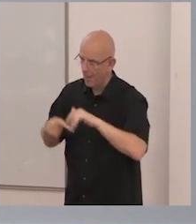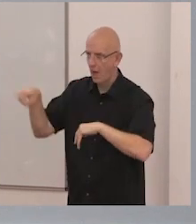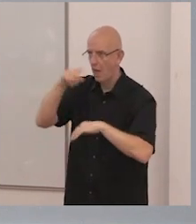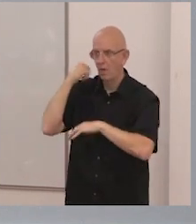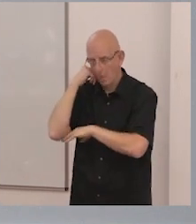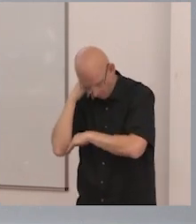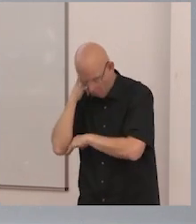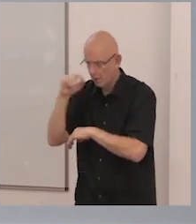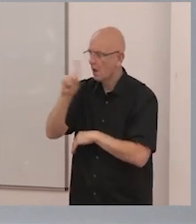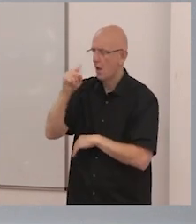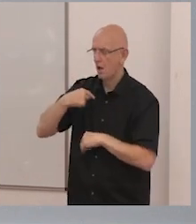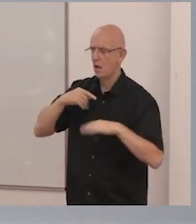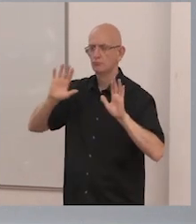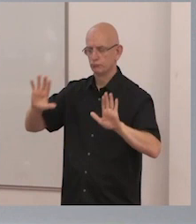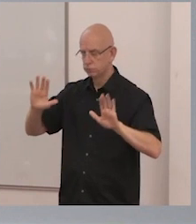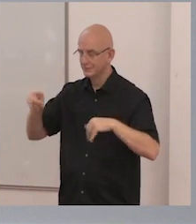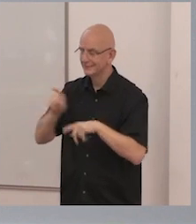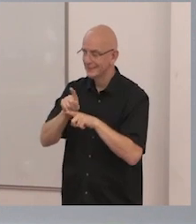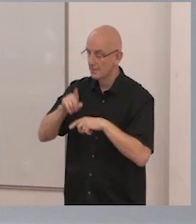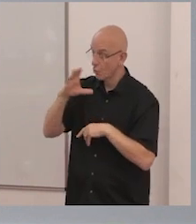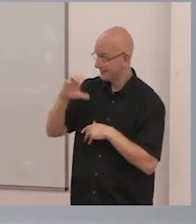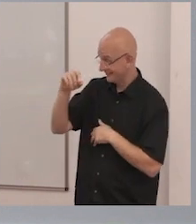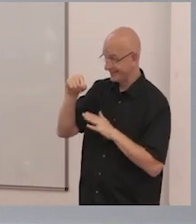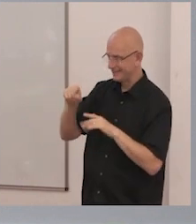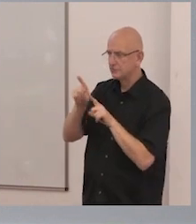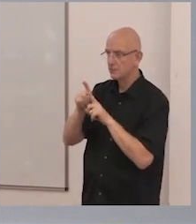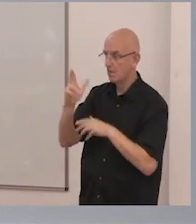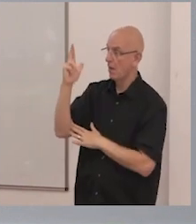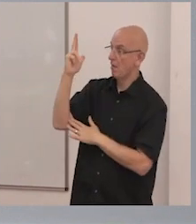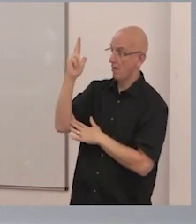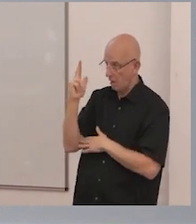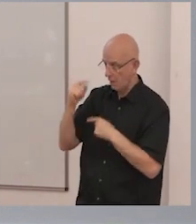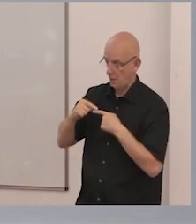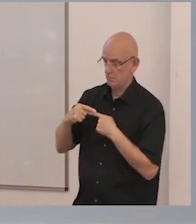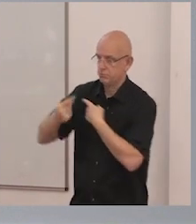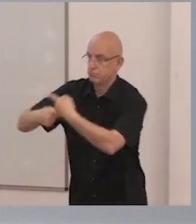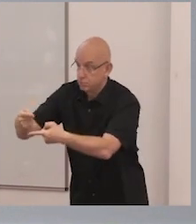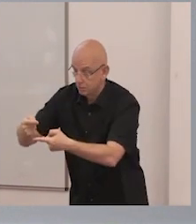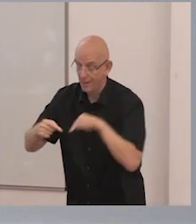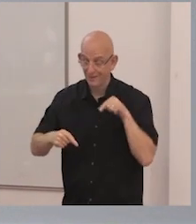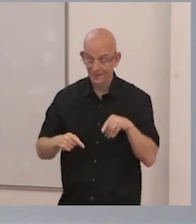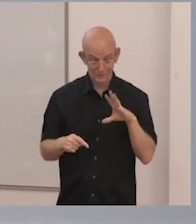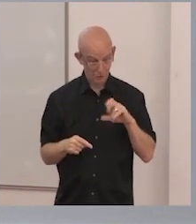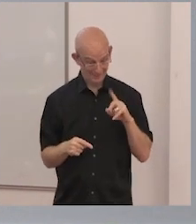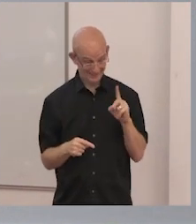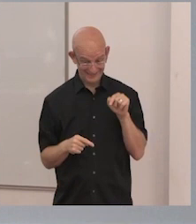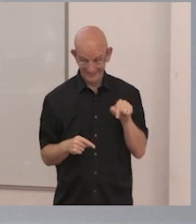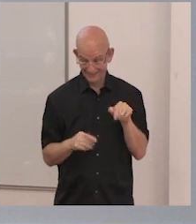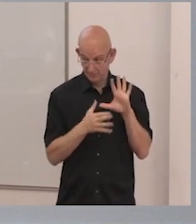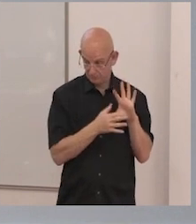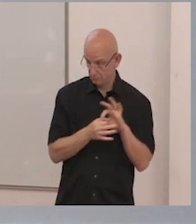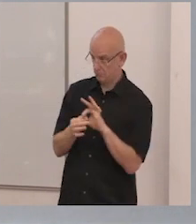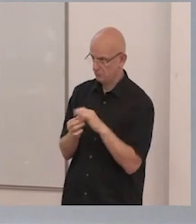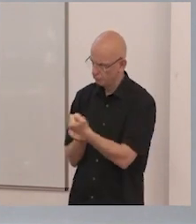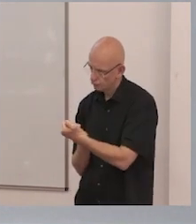And we're also seeing the diversity of disabled children and young people being recognised, which again is really, really significant. They're not